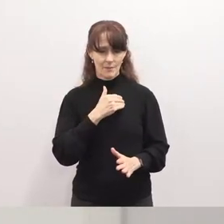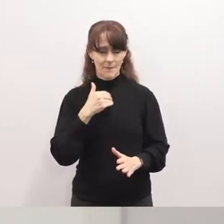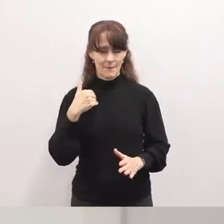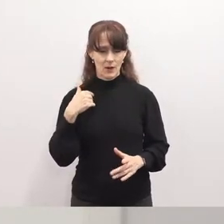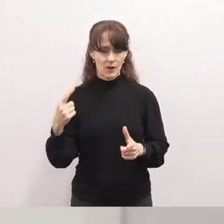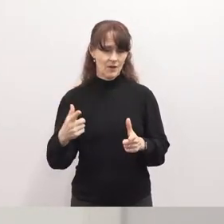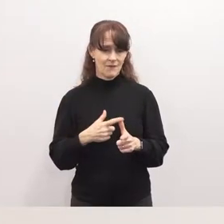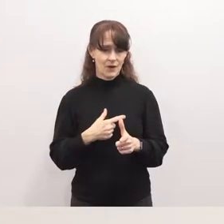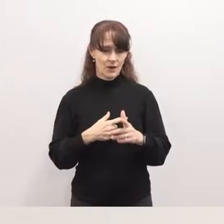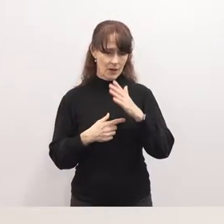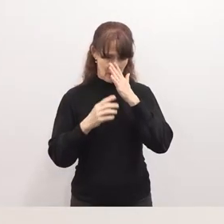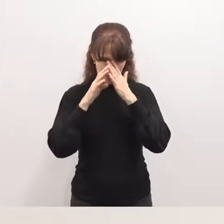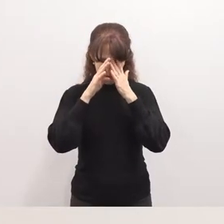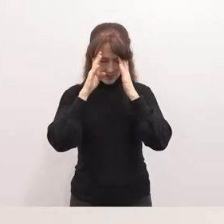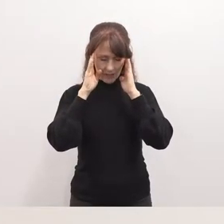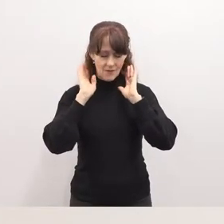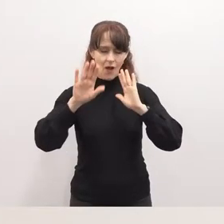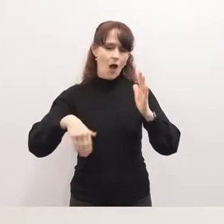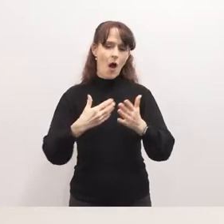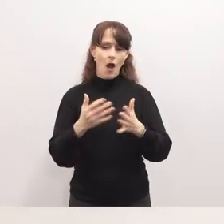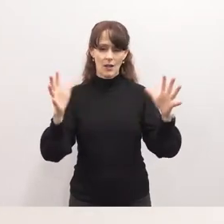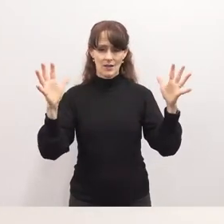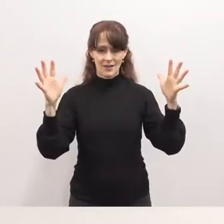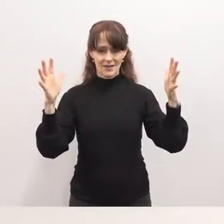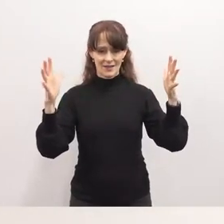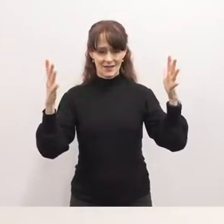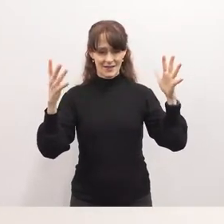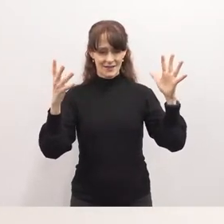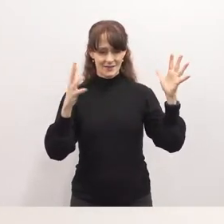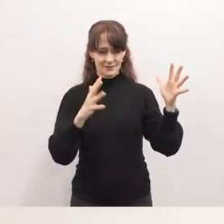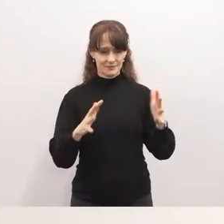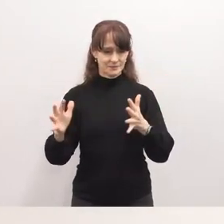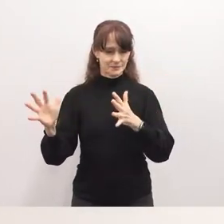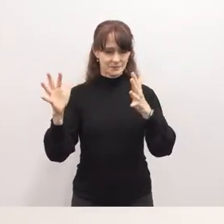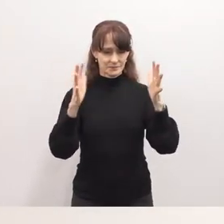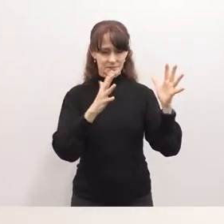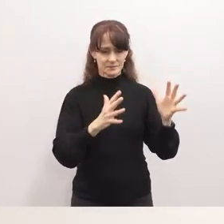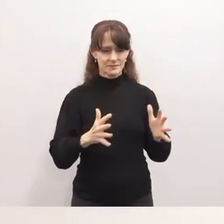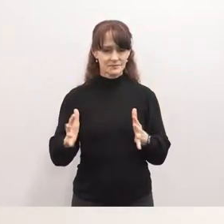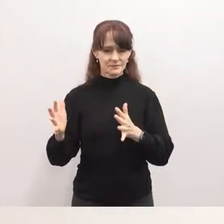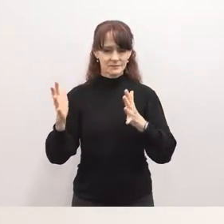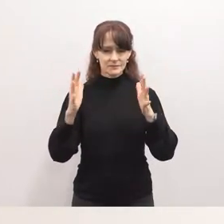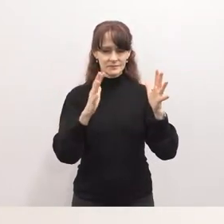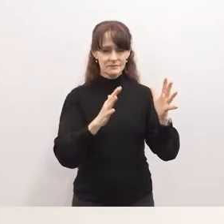first of all, let's just give them all a round of applause. All here.